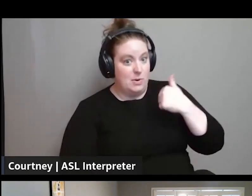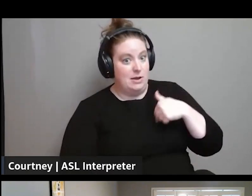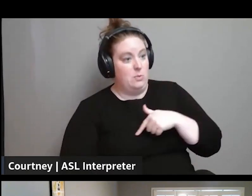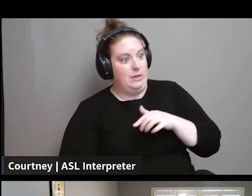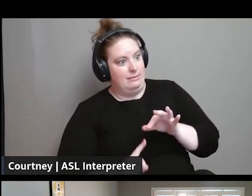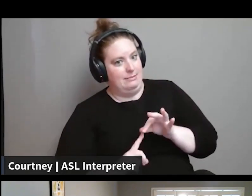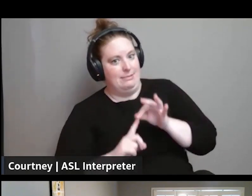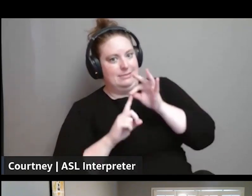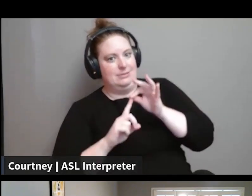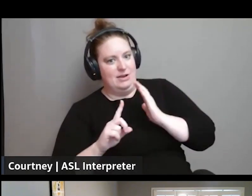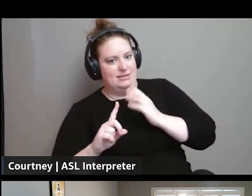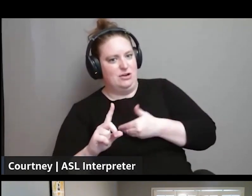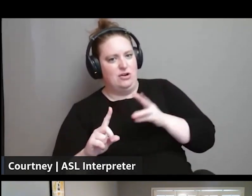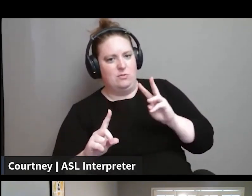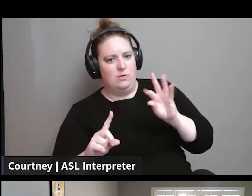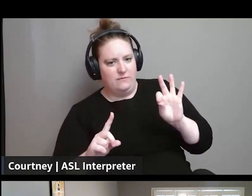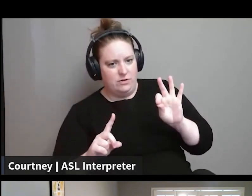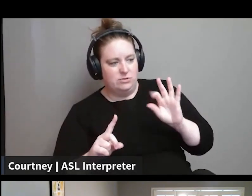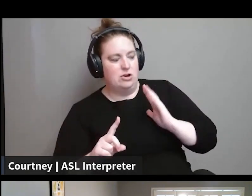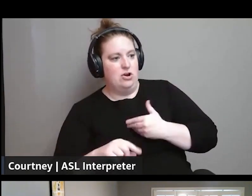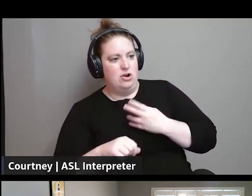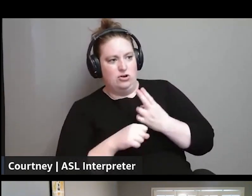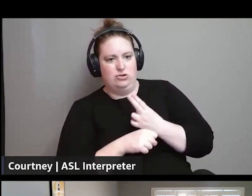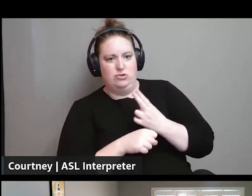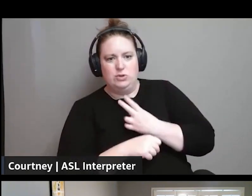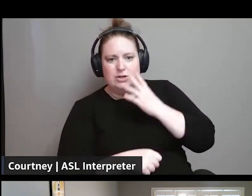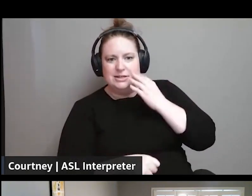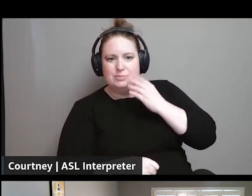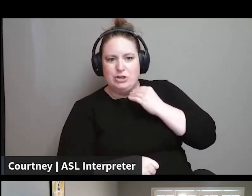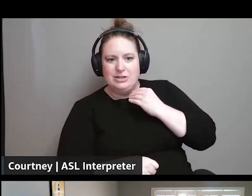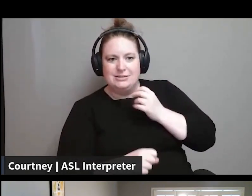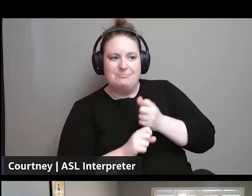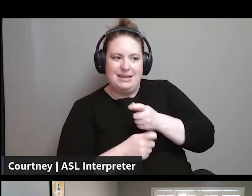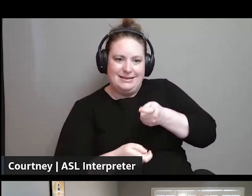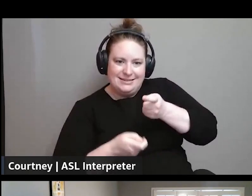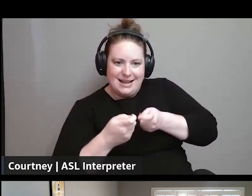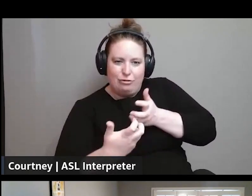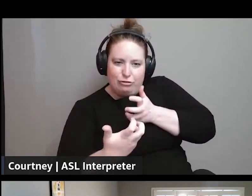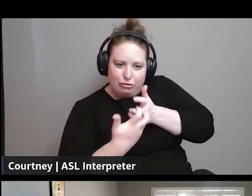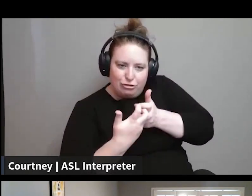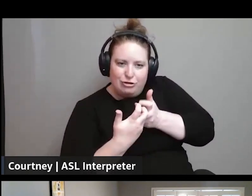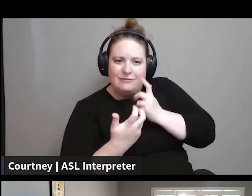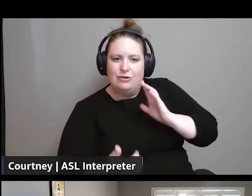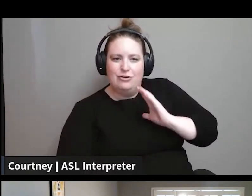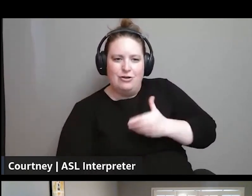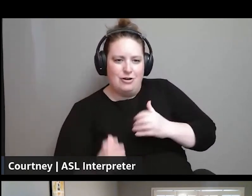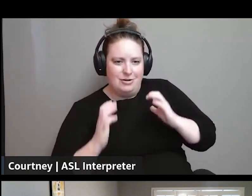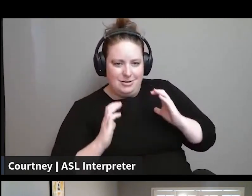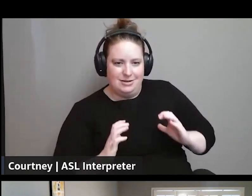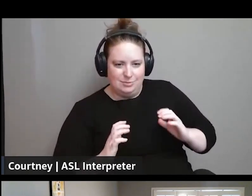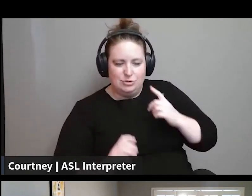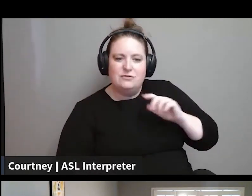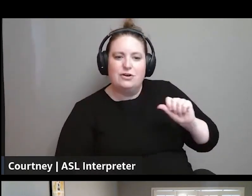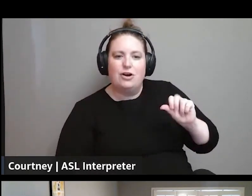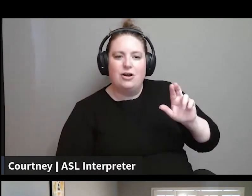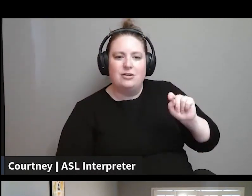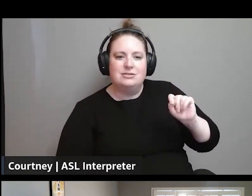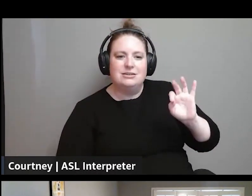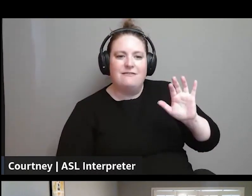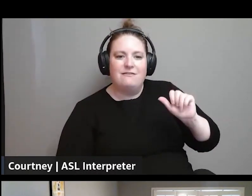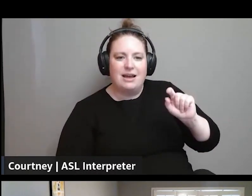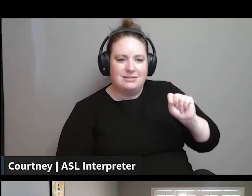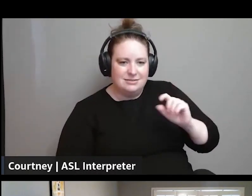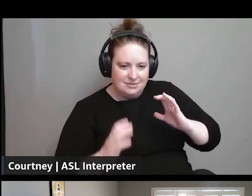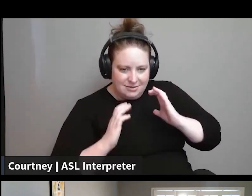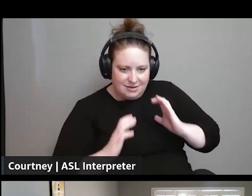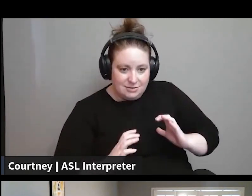our workflows, our user experience, and made it tailored to our customers, for Artifact customers.